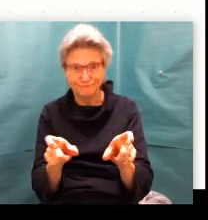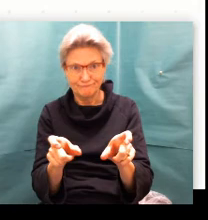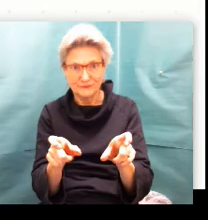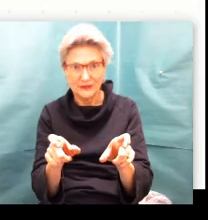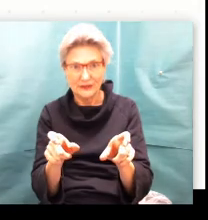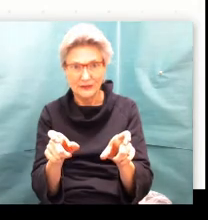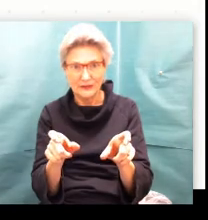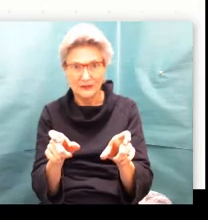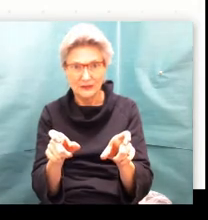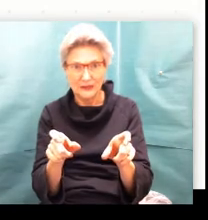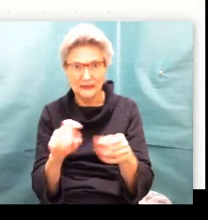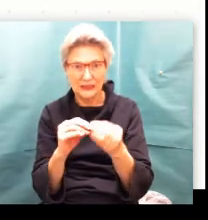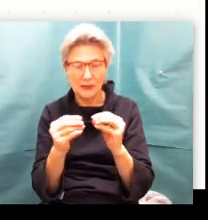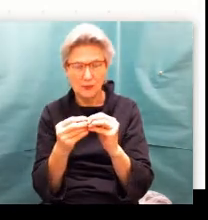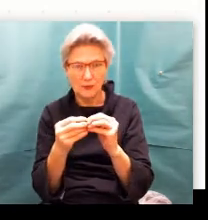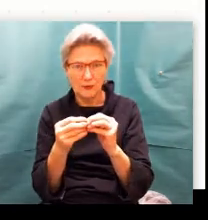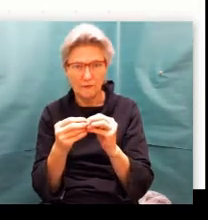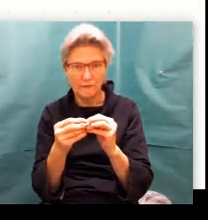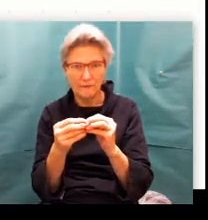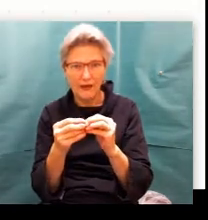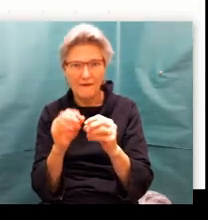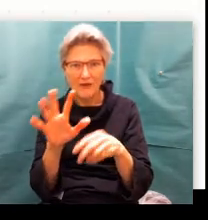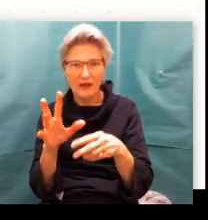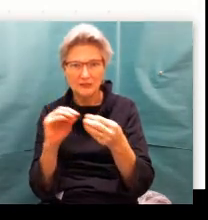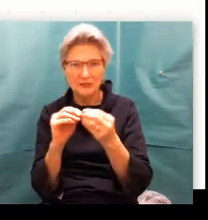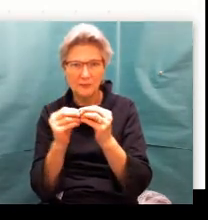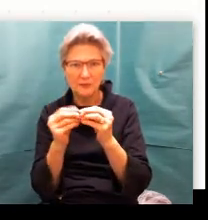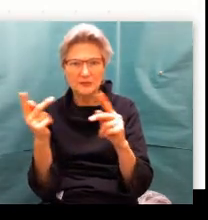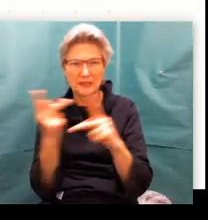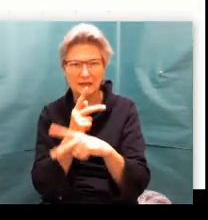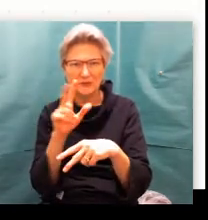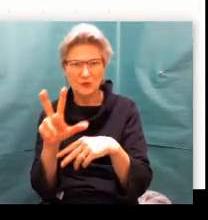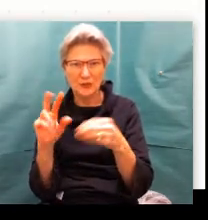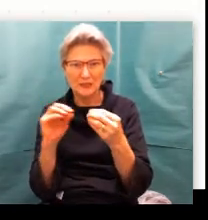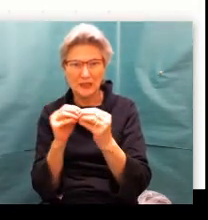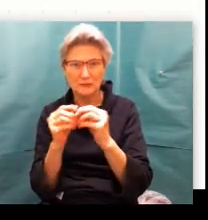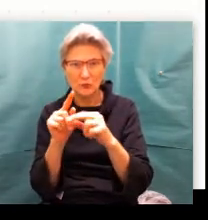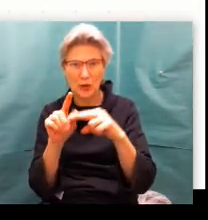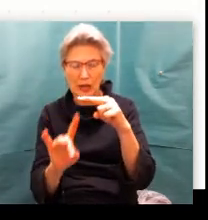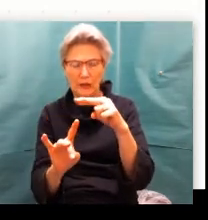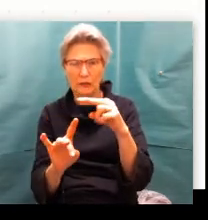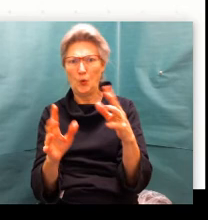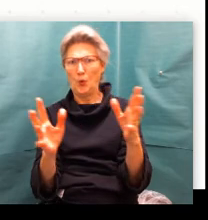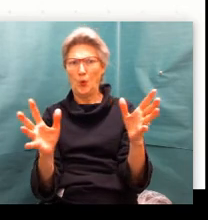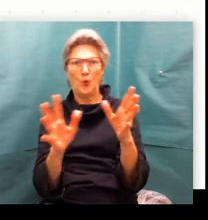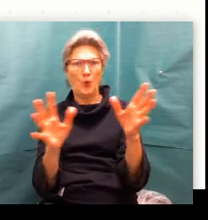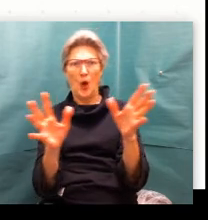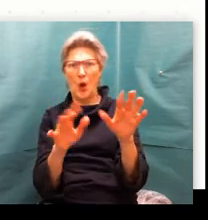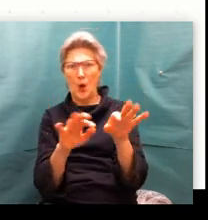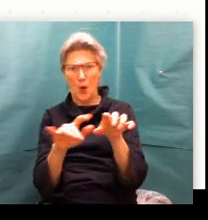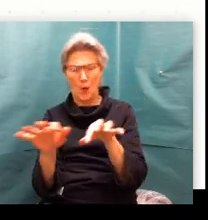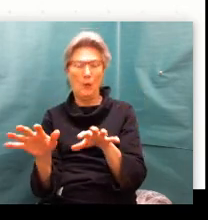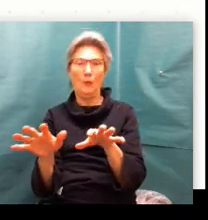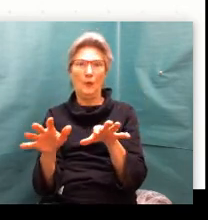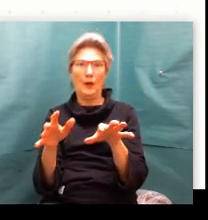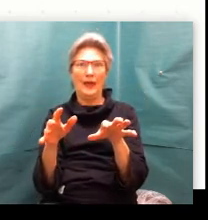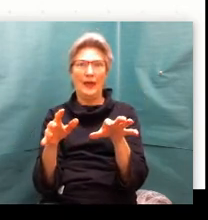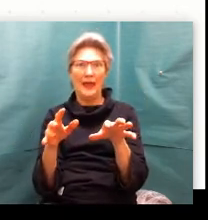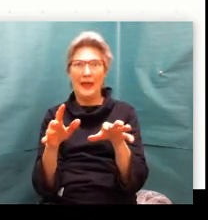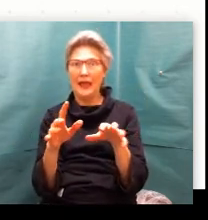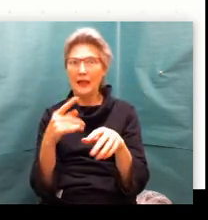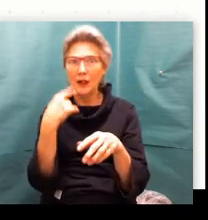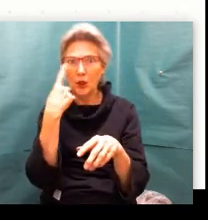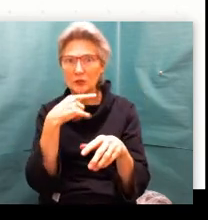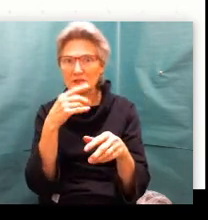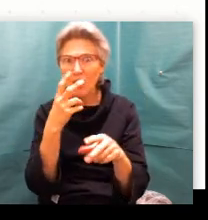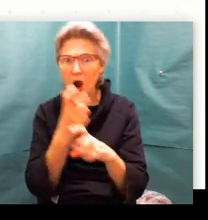out. Sounds a little bit trickier than it is, right? So 5 times 3 times 1/8. I'm going to look at my whole